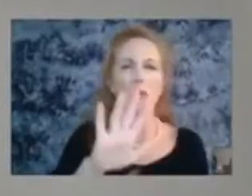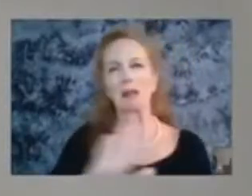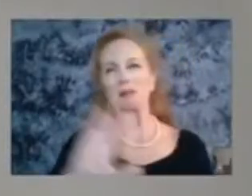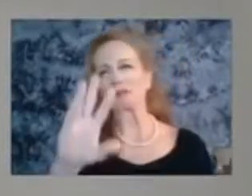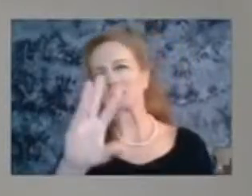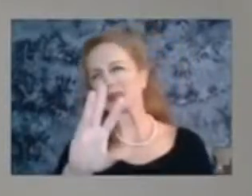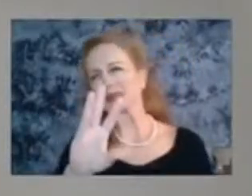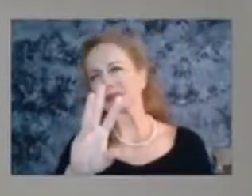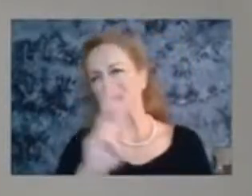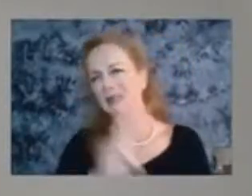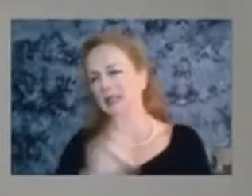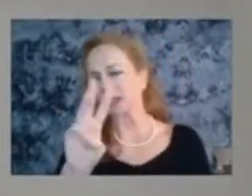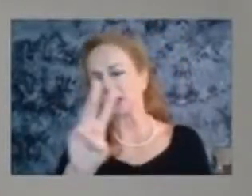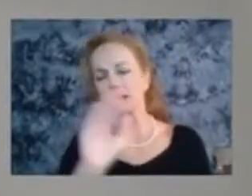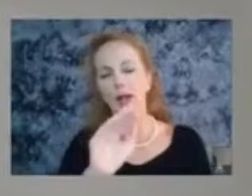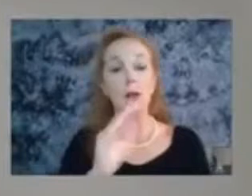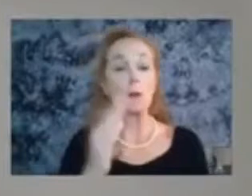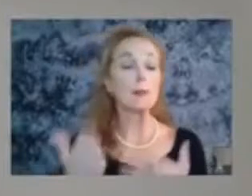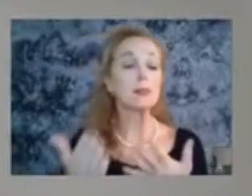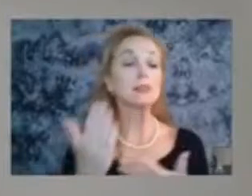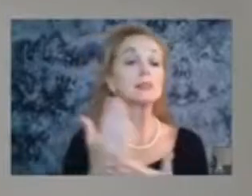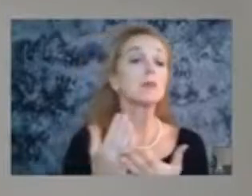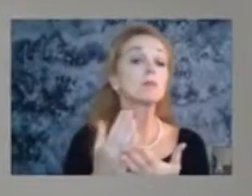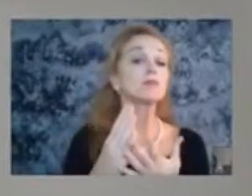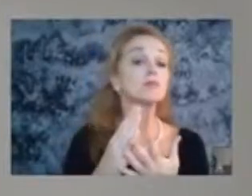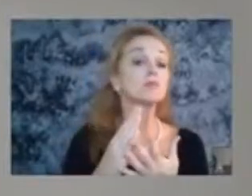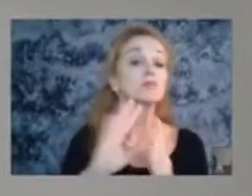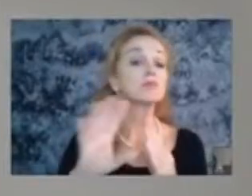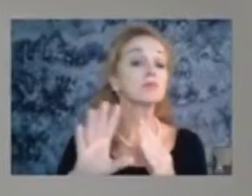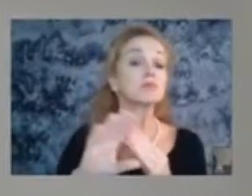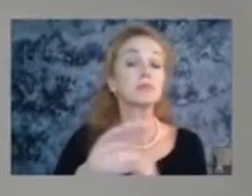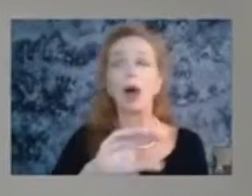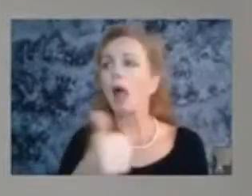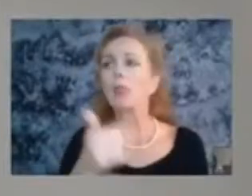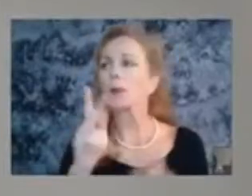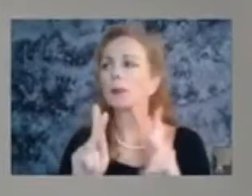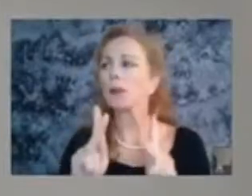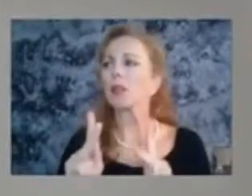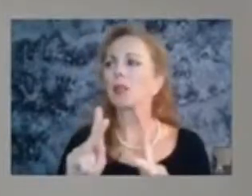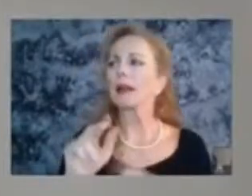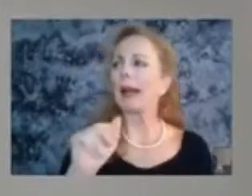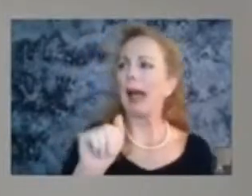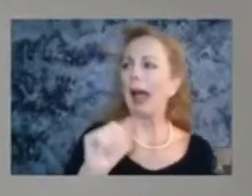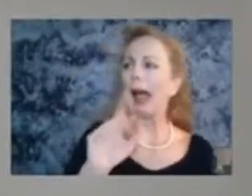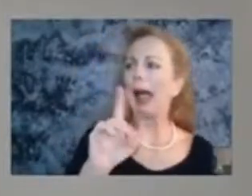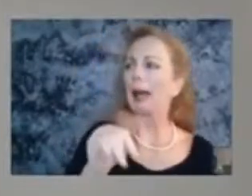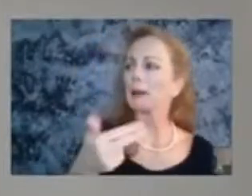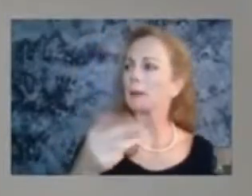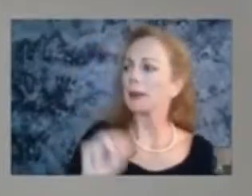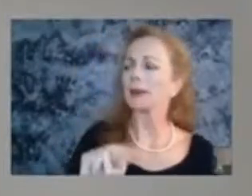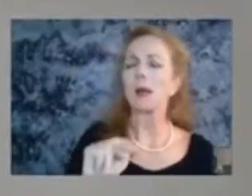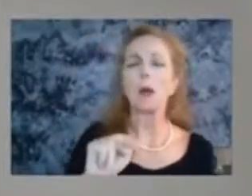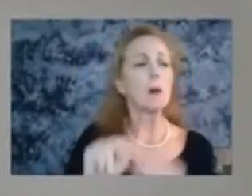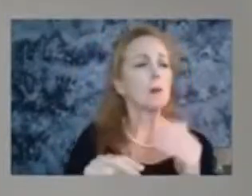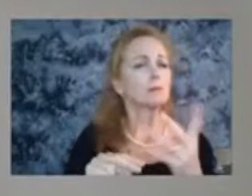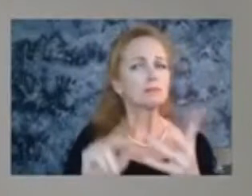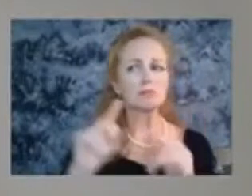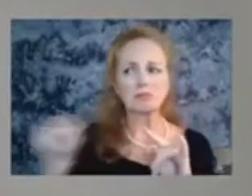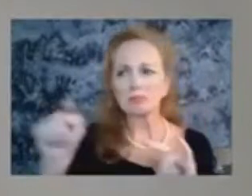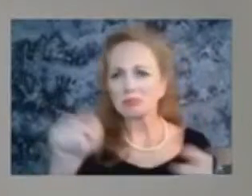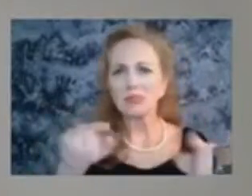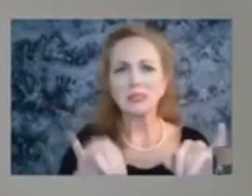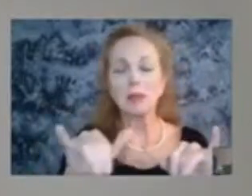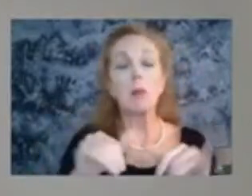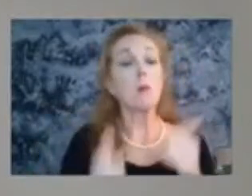additional people, maybe an admin, but usually it's the majority of people are out by about 3:30, 4